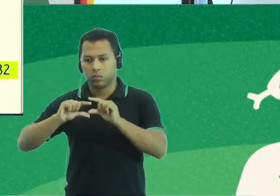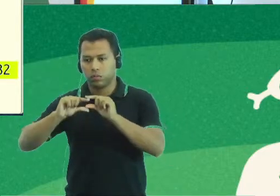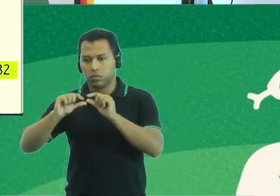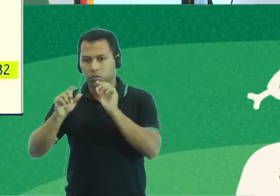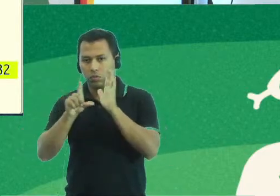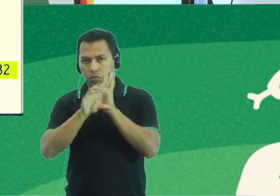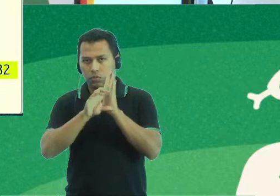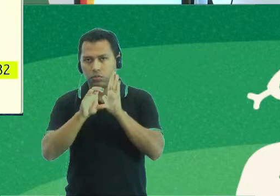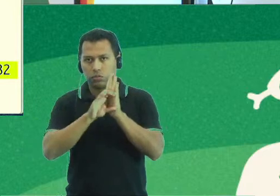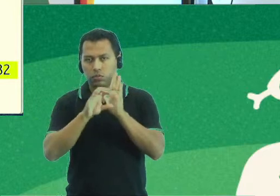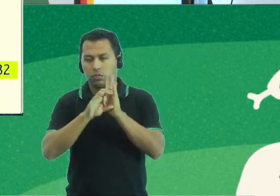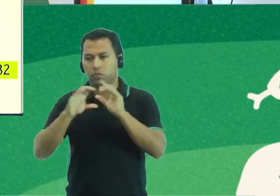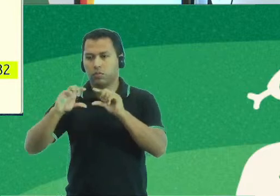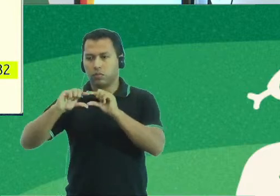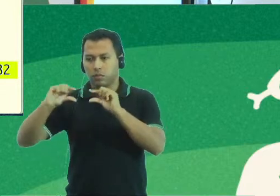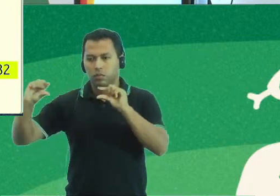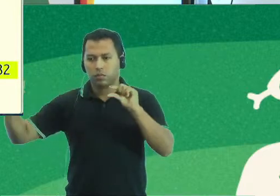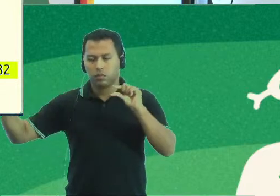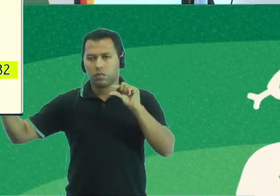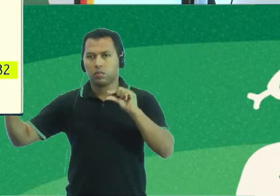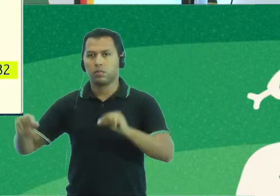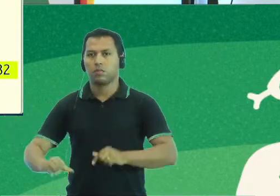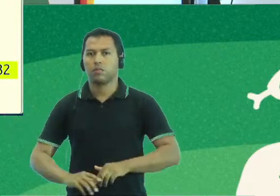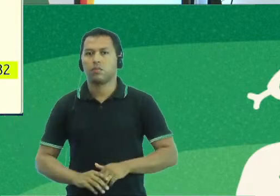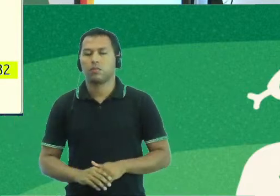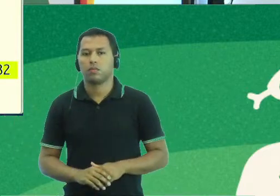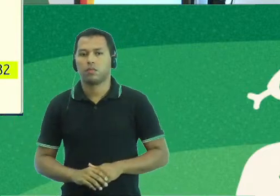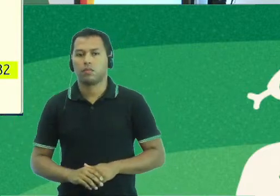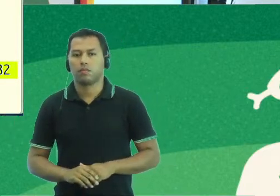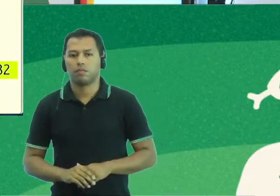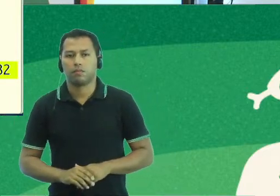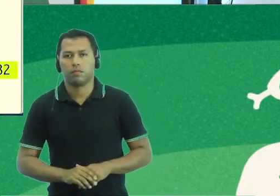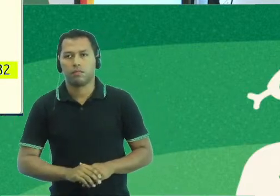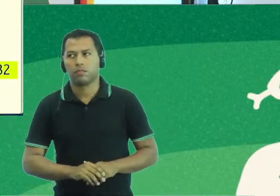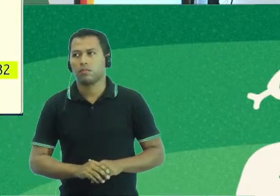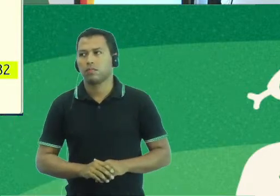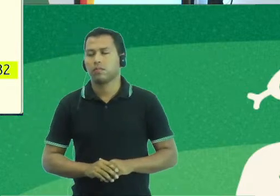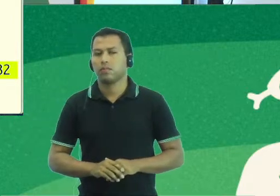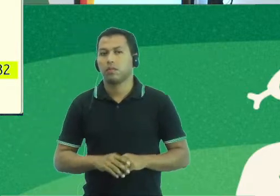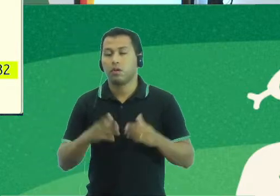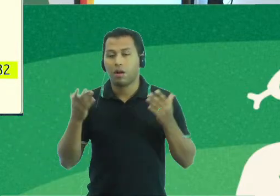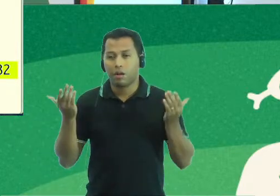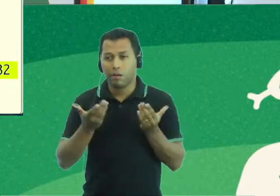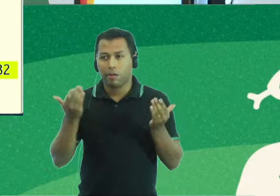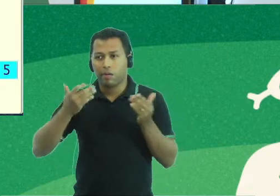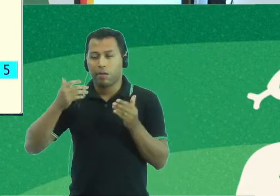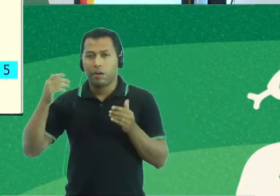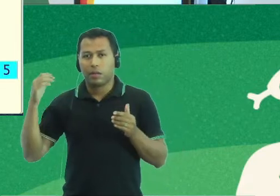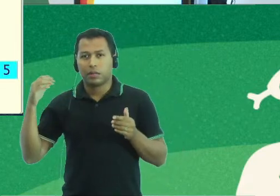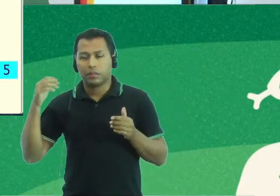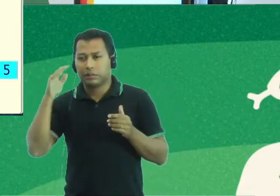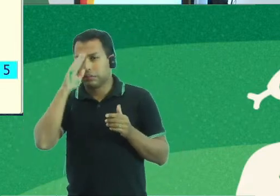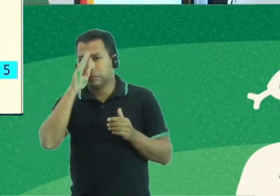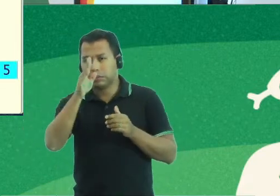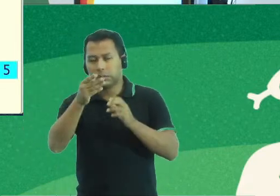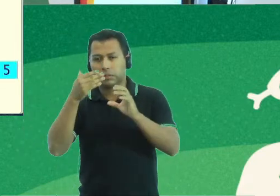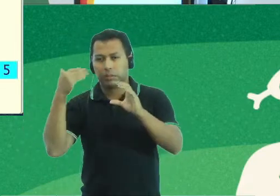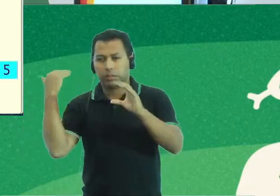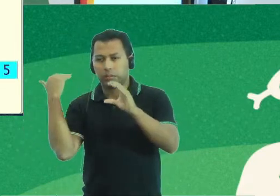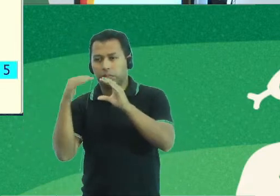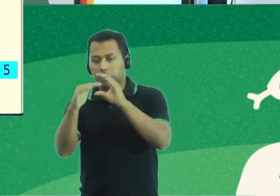here, instead of just immediately responding to the email, what I'm going to do is when I receive an email in this route, I'm going